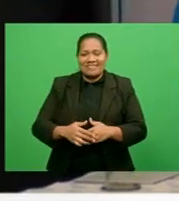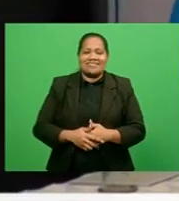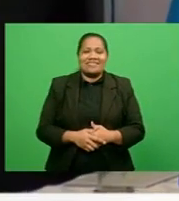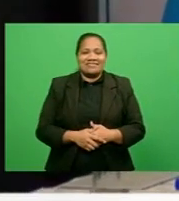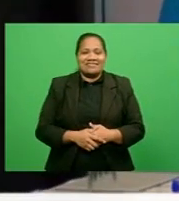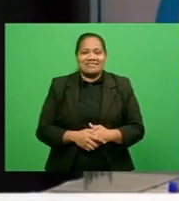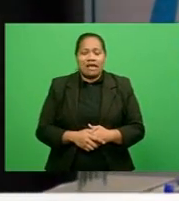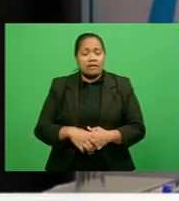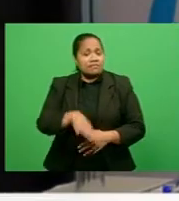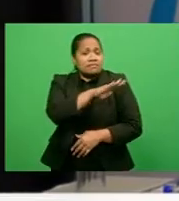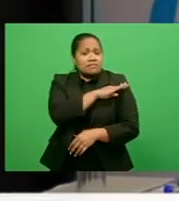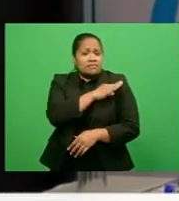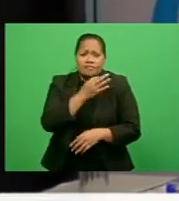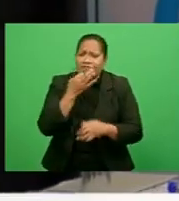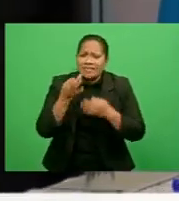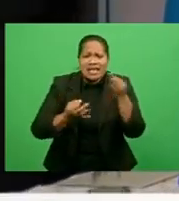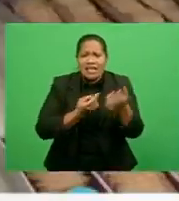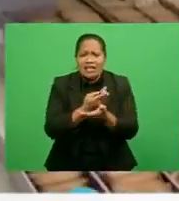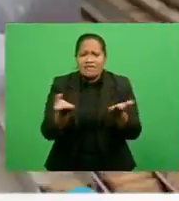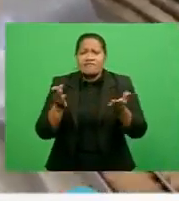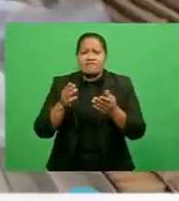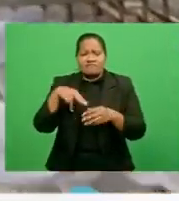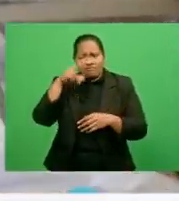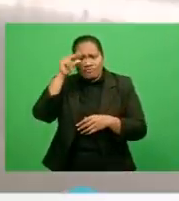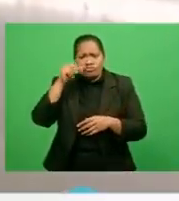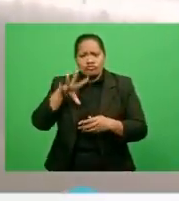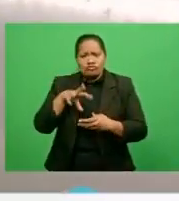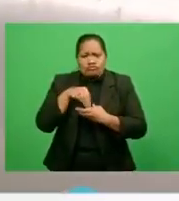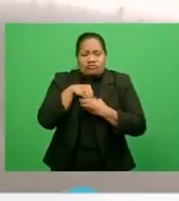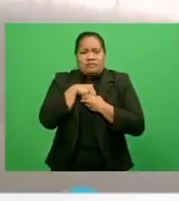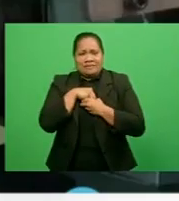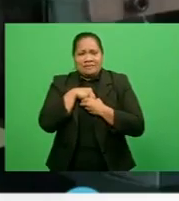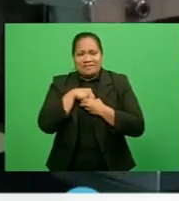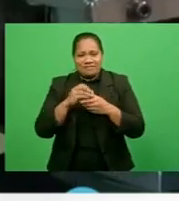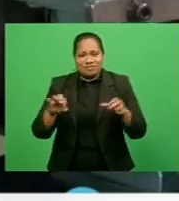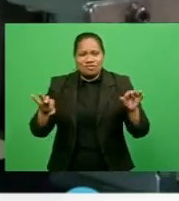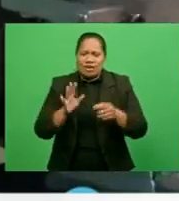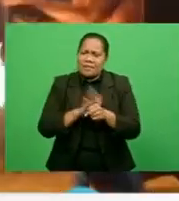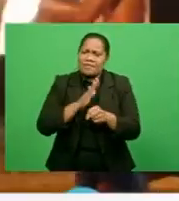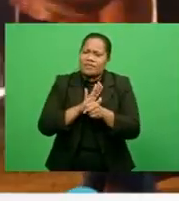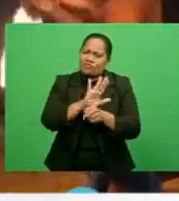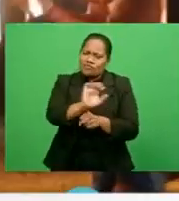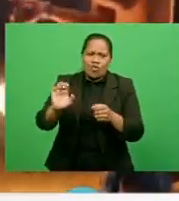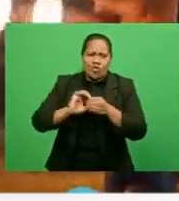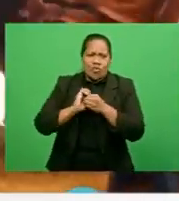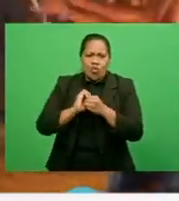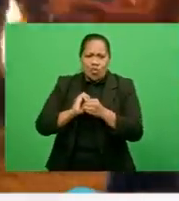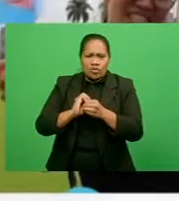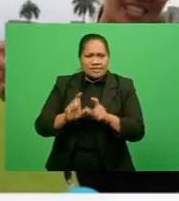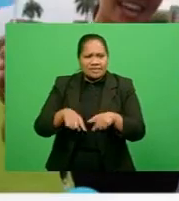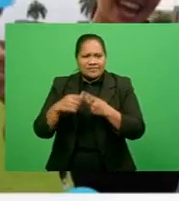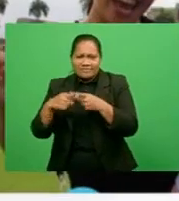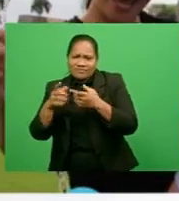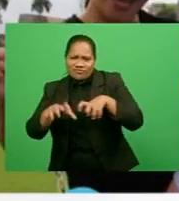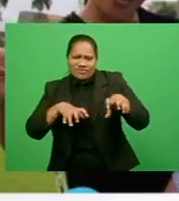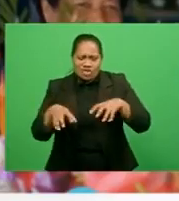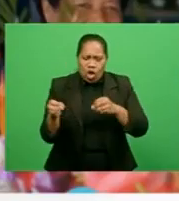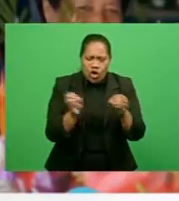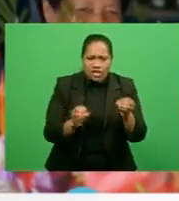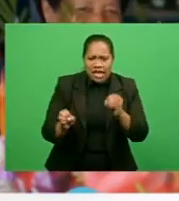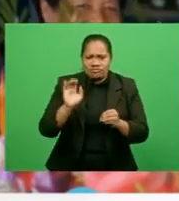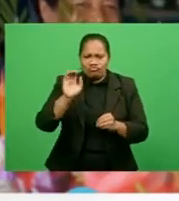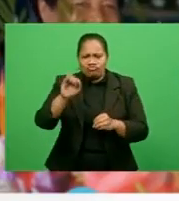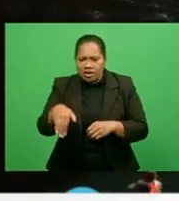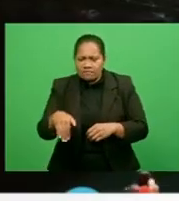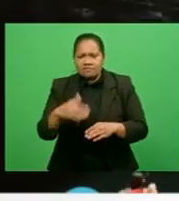Bainimarama is urging Fijians to take pride in the song and make it their own with different activities organized at work and home throughout this